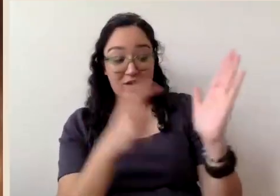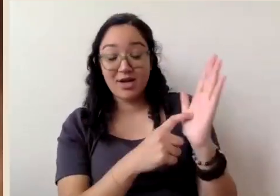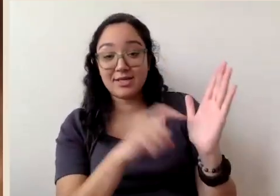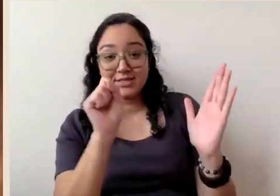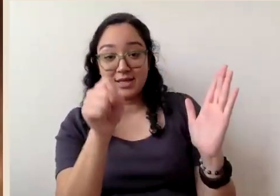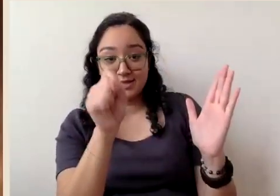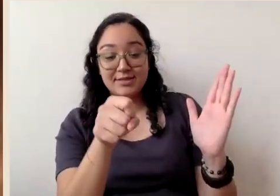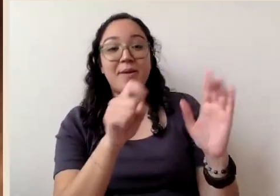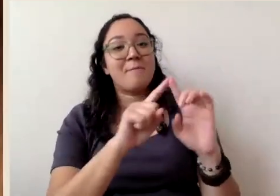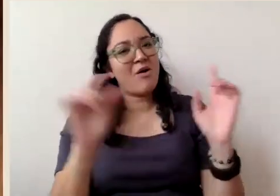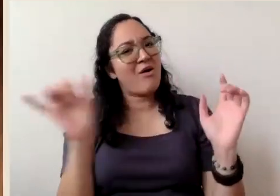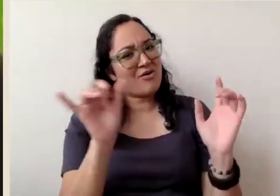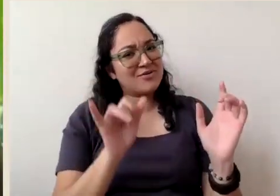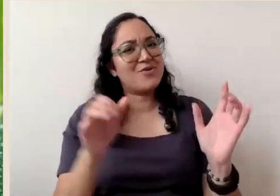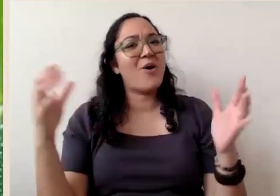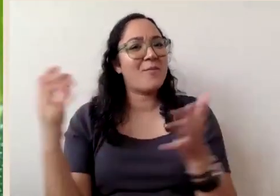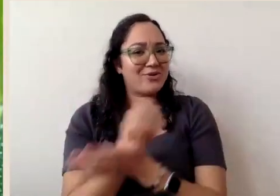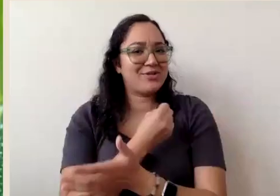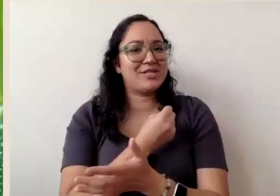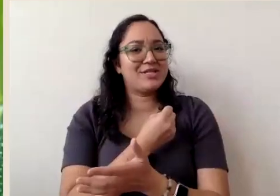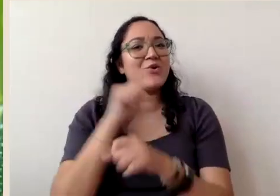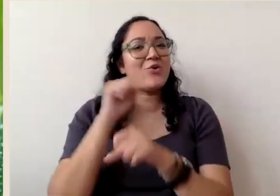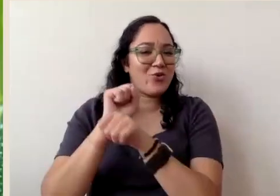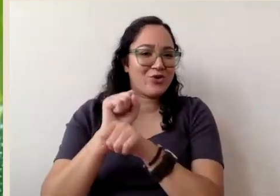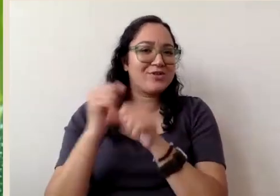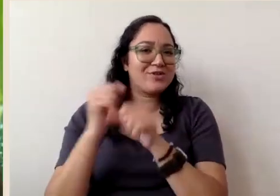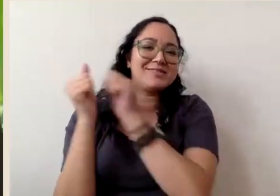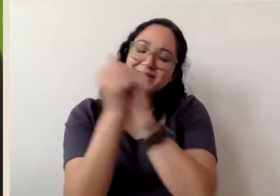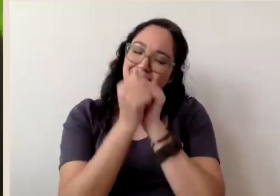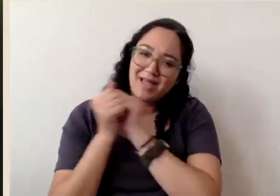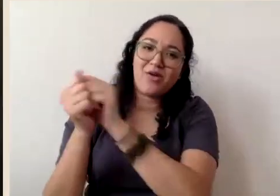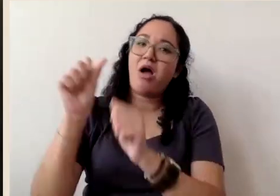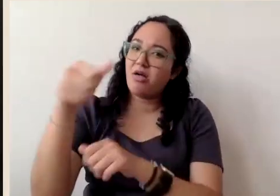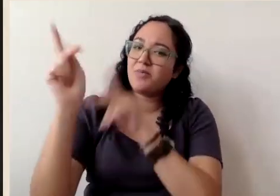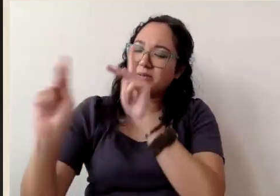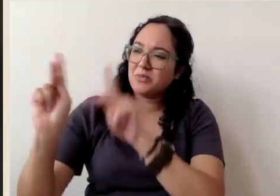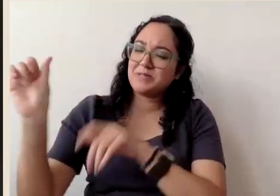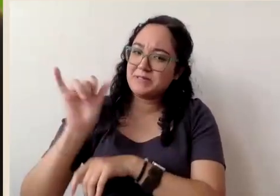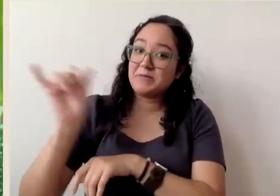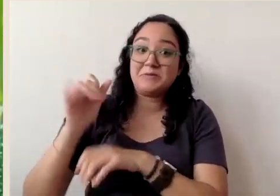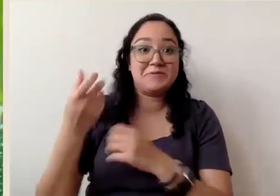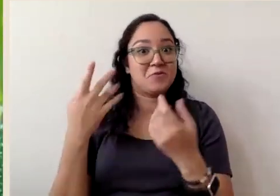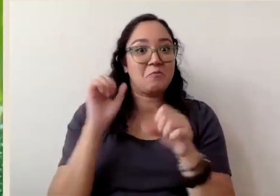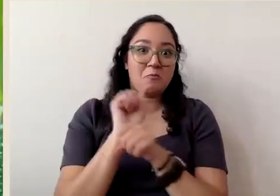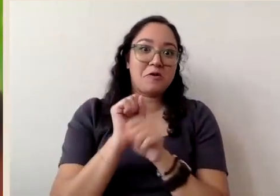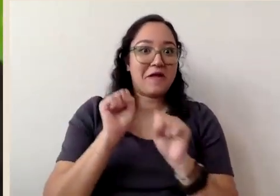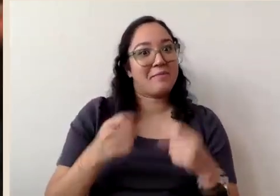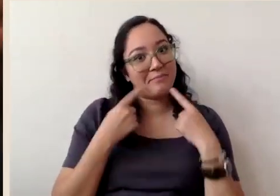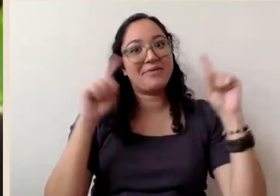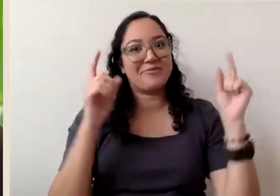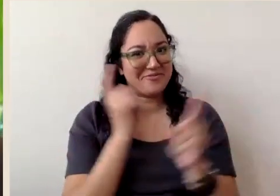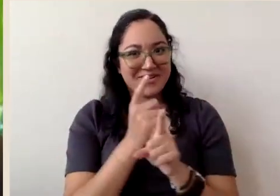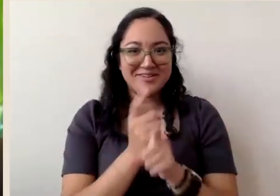also opportunity to work with partners that are doing similar work um, to actually get the work done, right? Because we're not